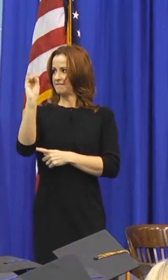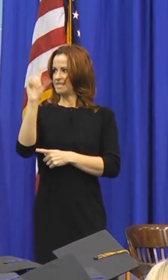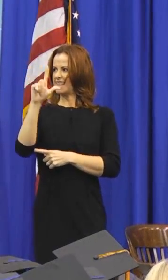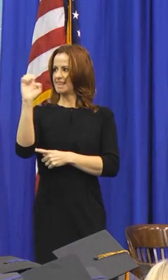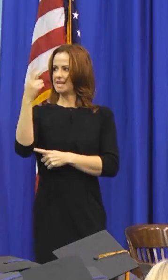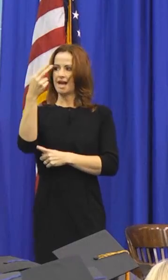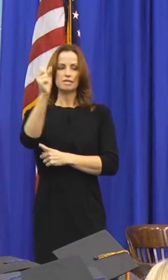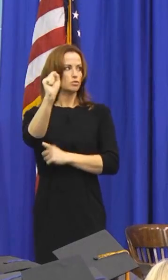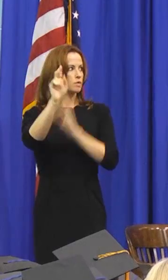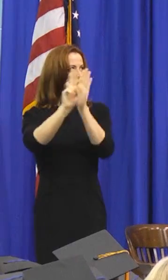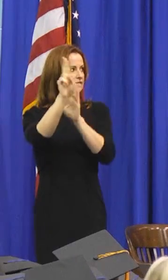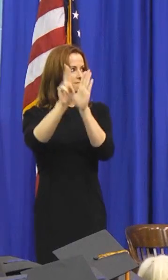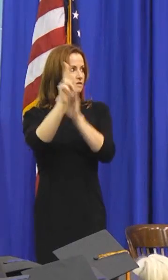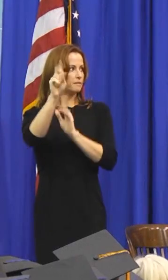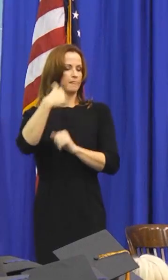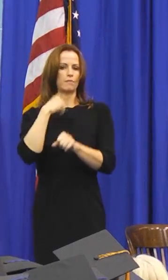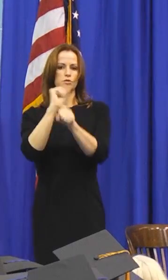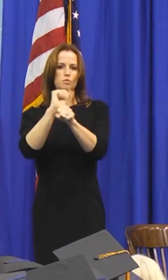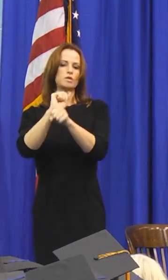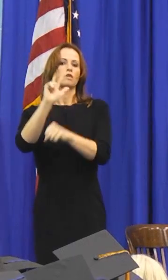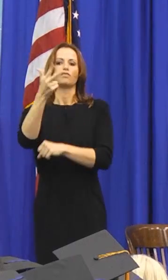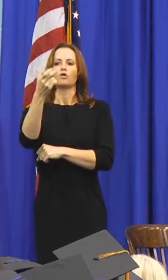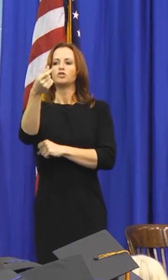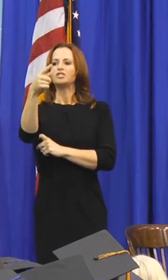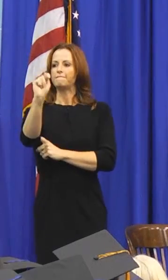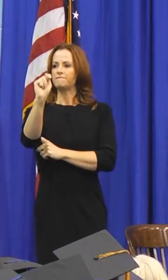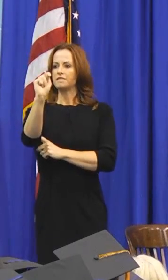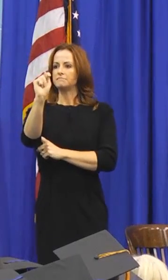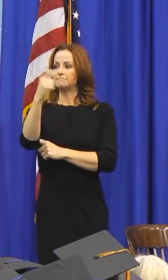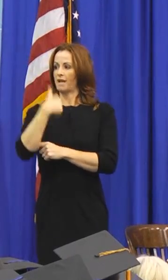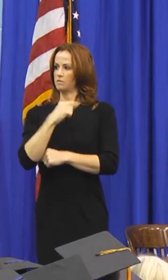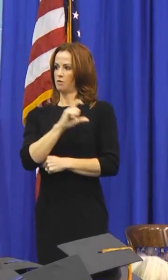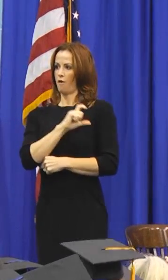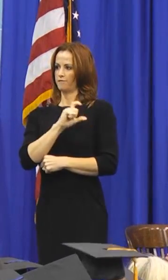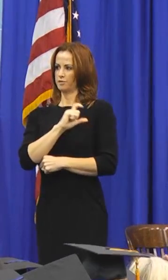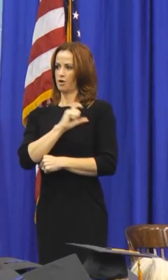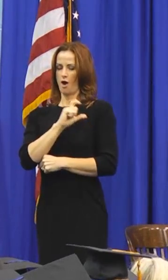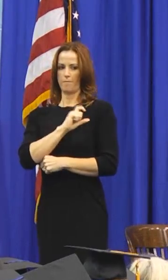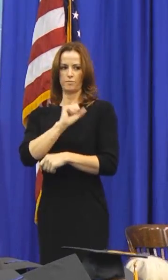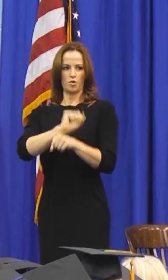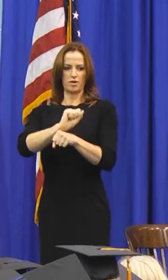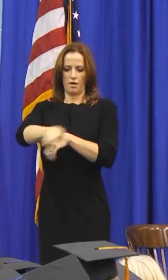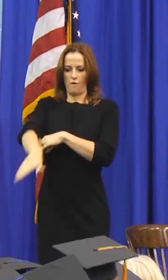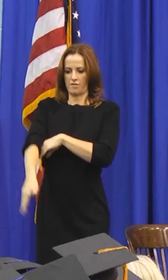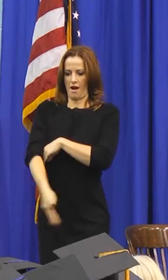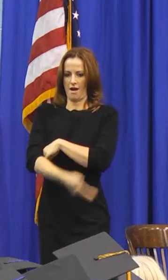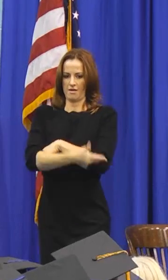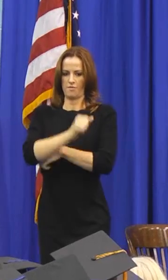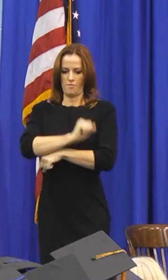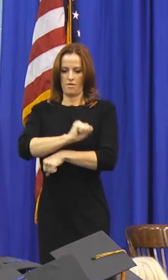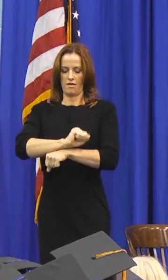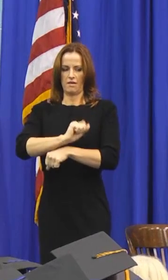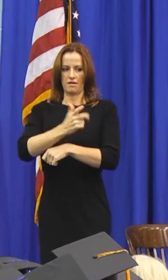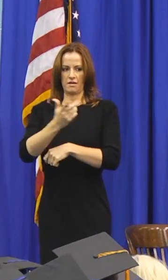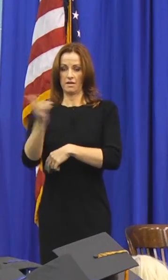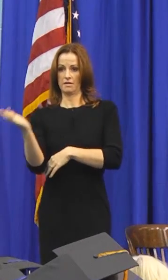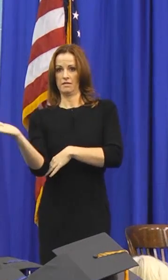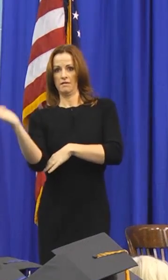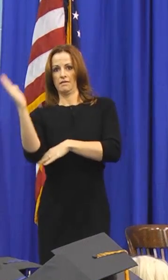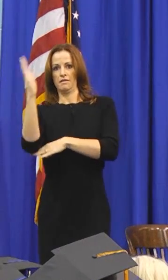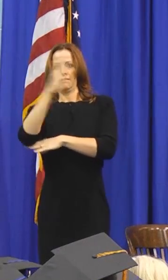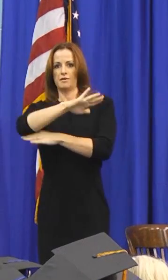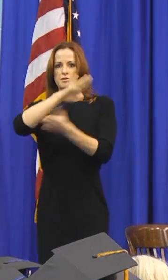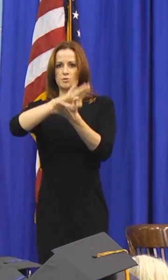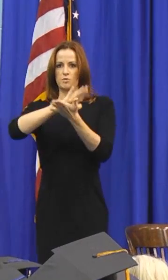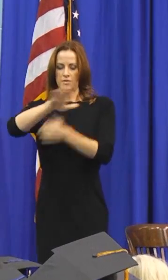working third shift as a Huntsville police officer, and I would go to school there before I would go to my shift. And Calhoun and